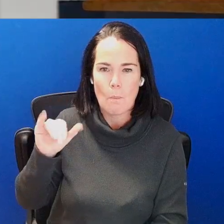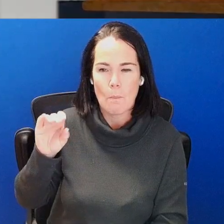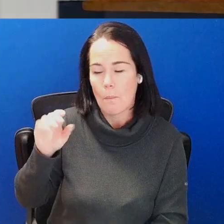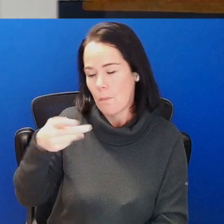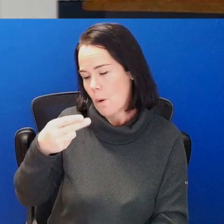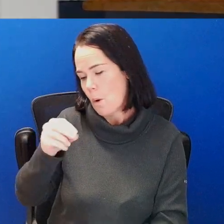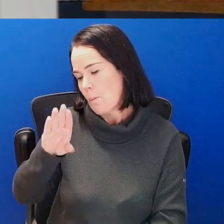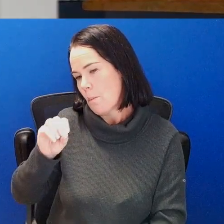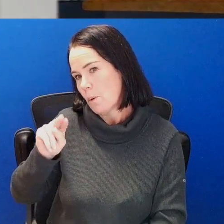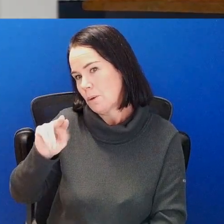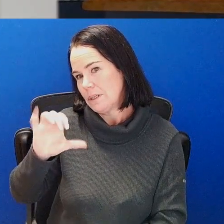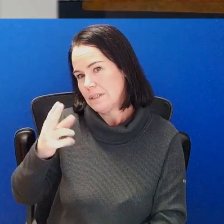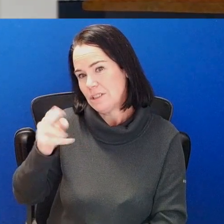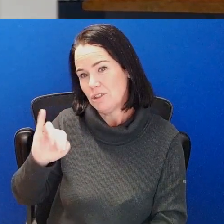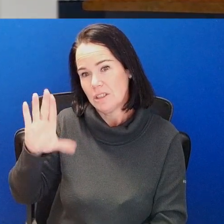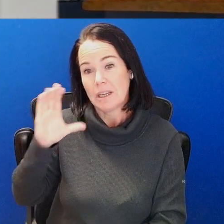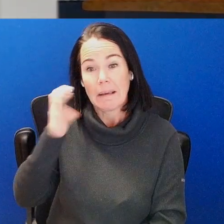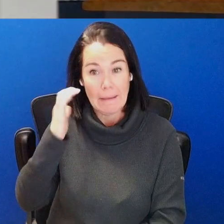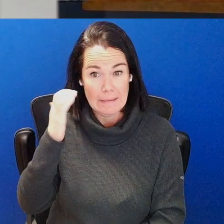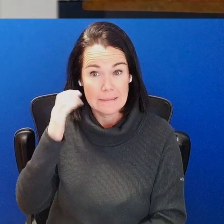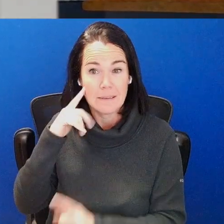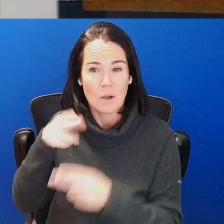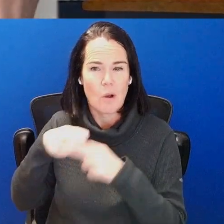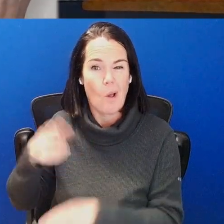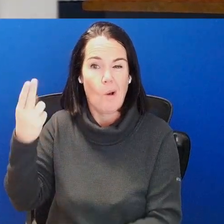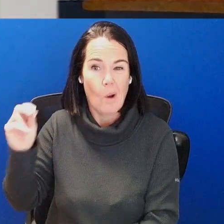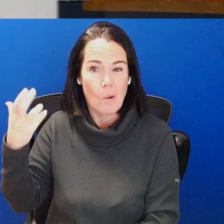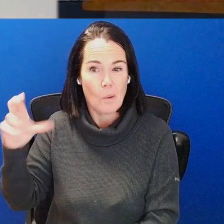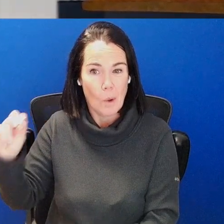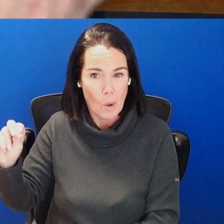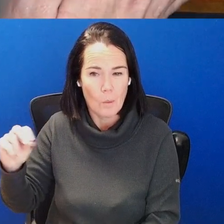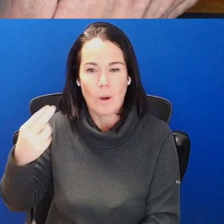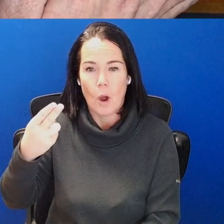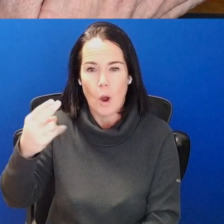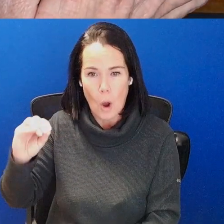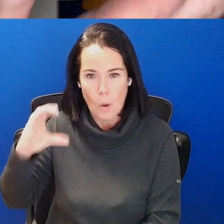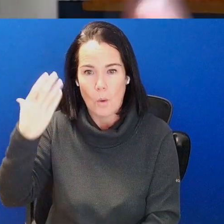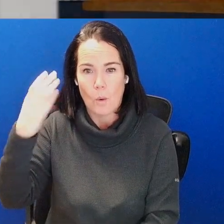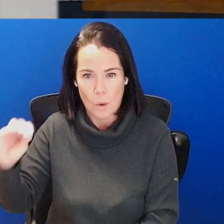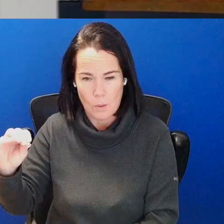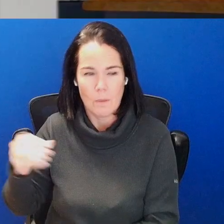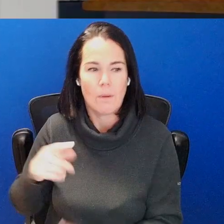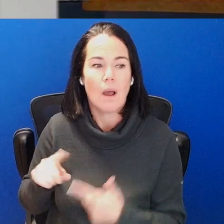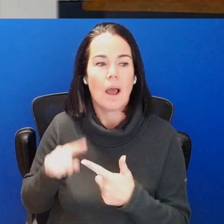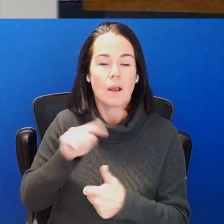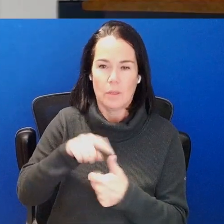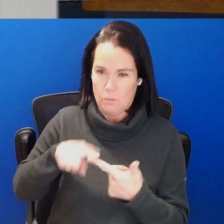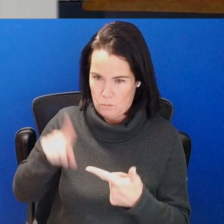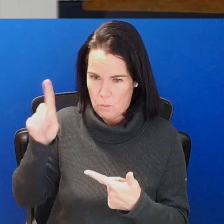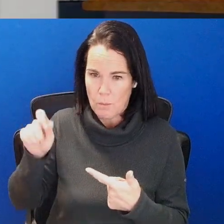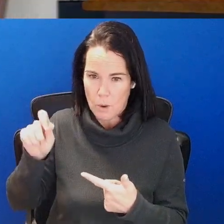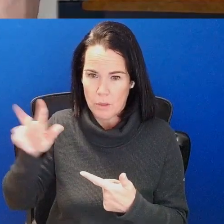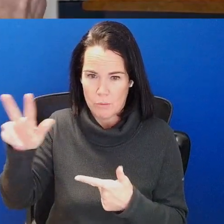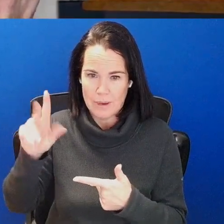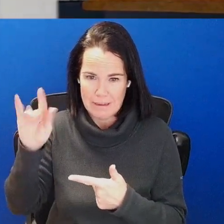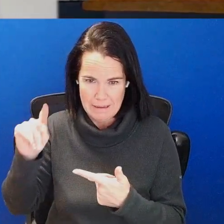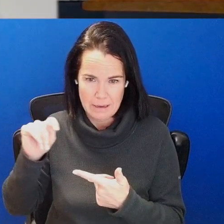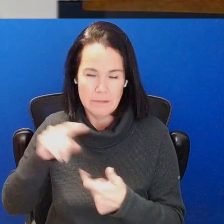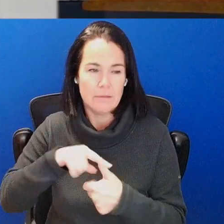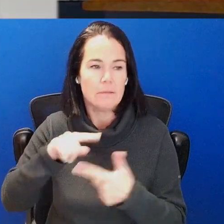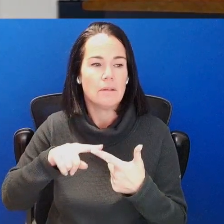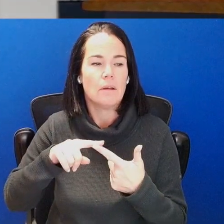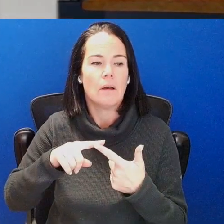ever since. I got the kit, and then I got some extra 1.3 labels. I got the